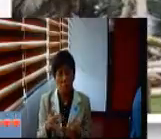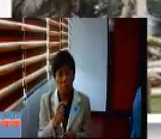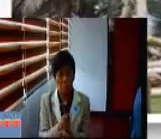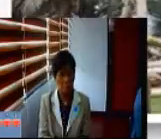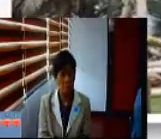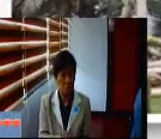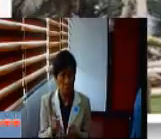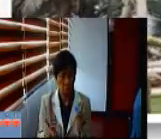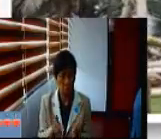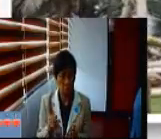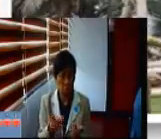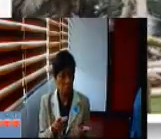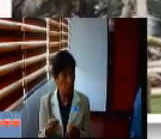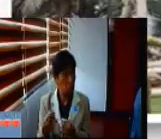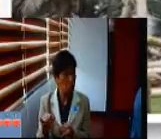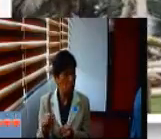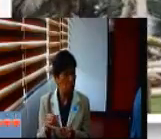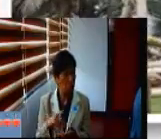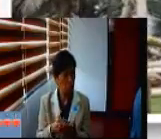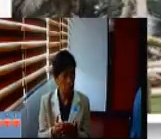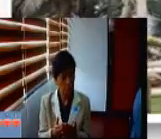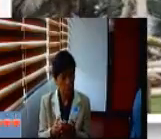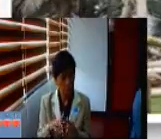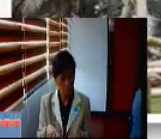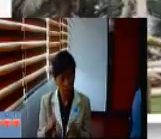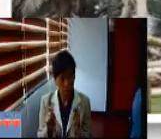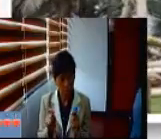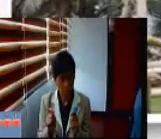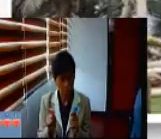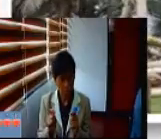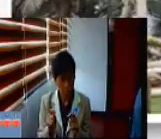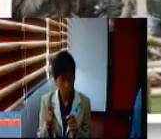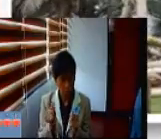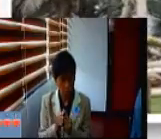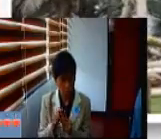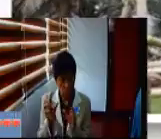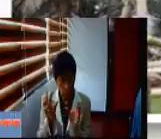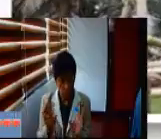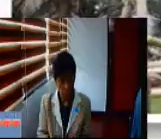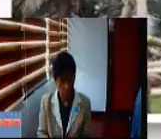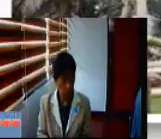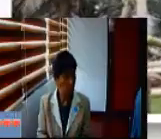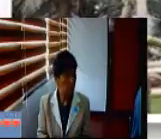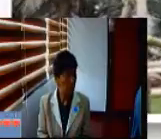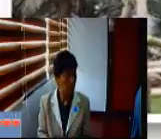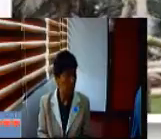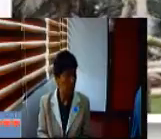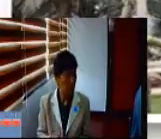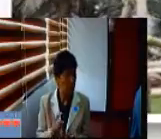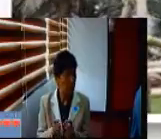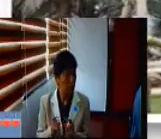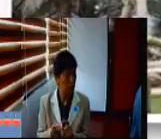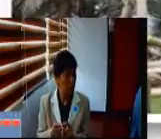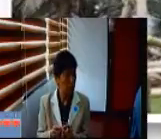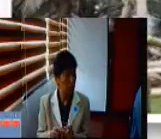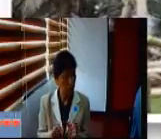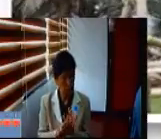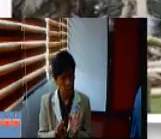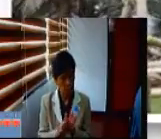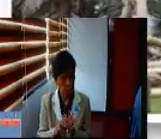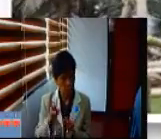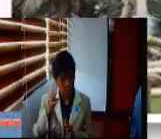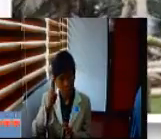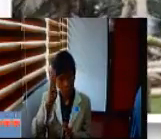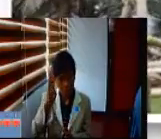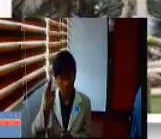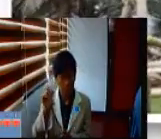been doing some adaptation to climate and climate variabilities, and we found out that, for example, in Batanes,